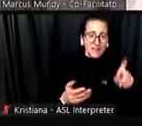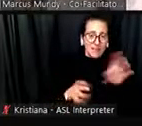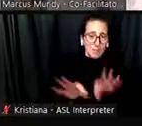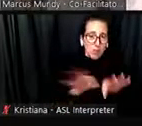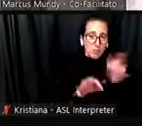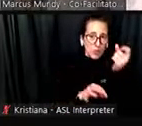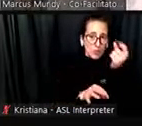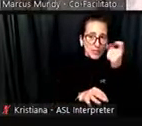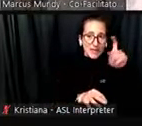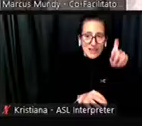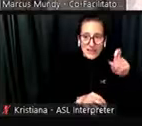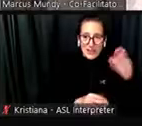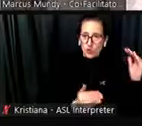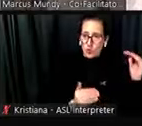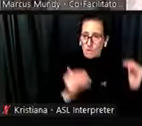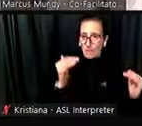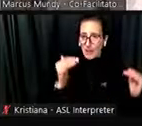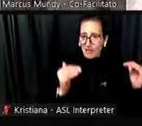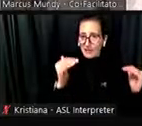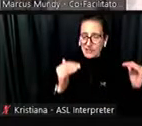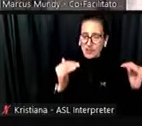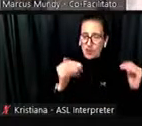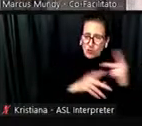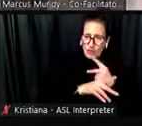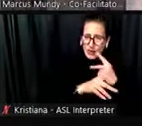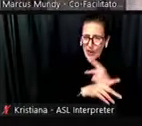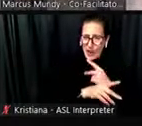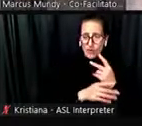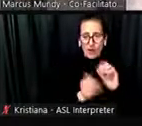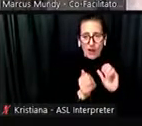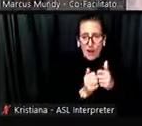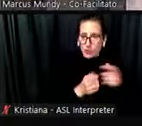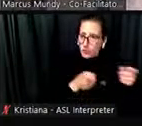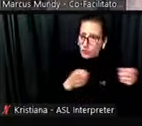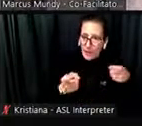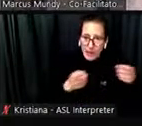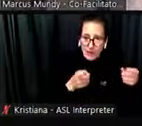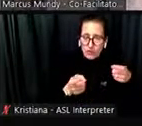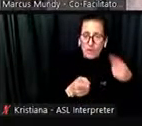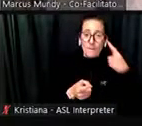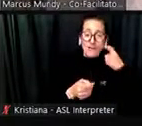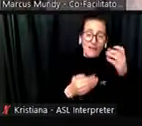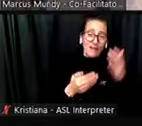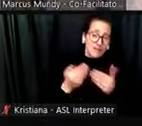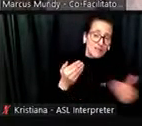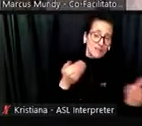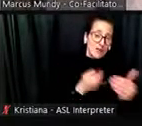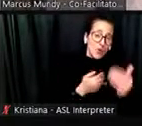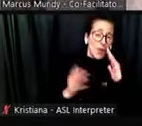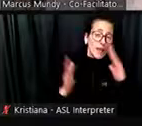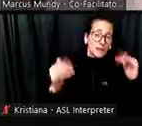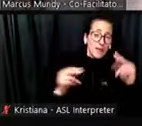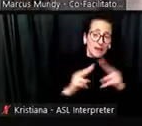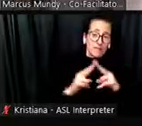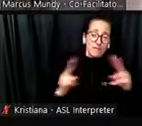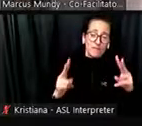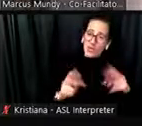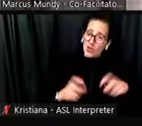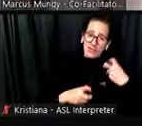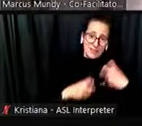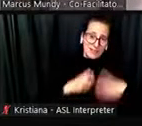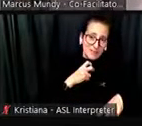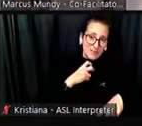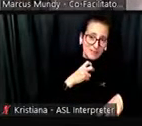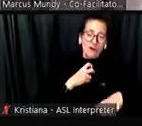know is going to be a very difficult budget season, primarily due to reduced